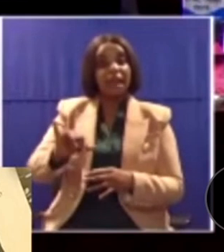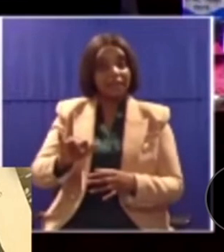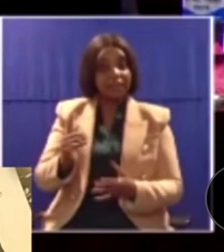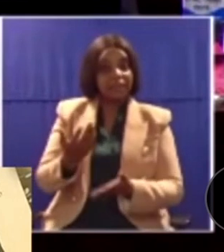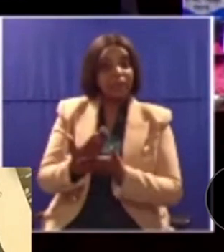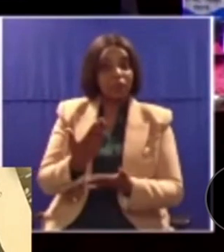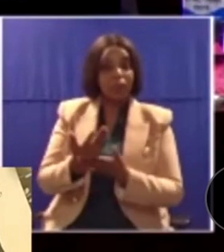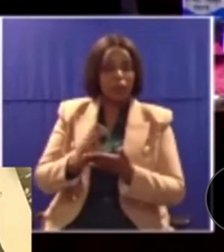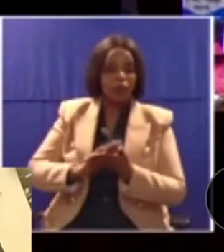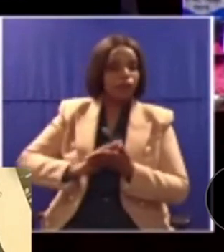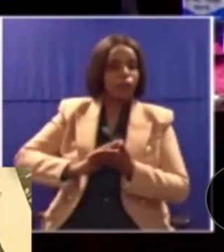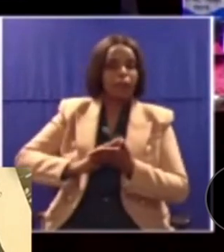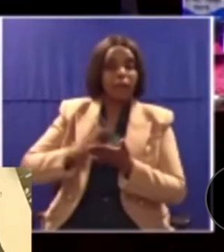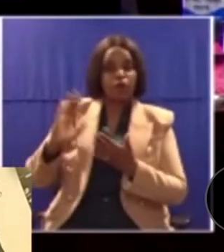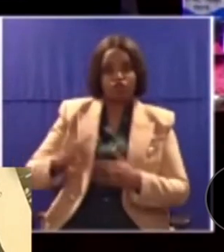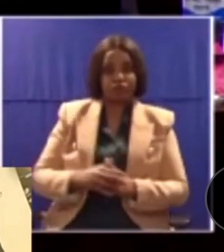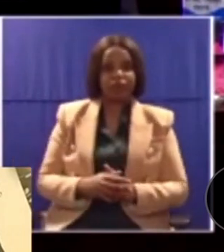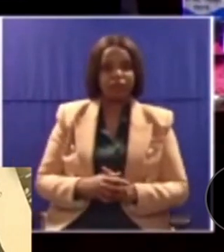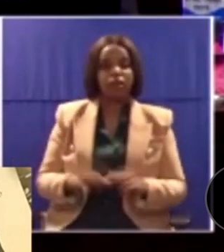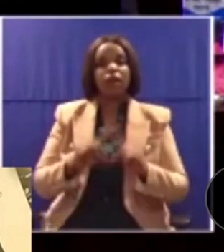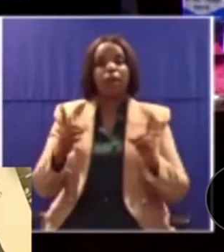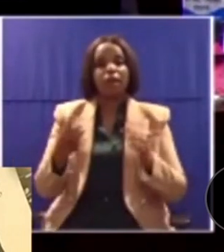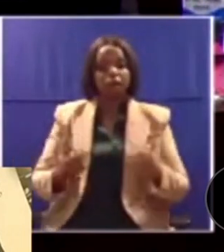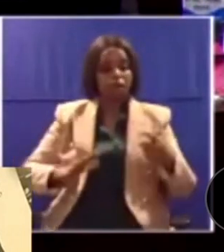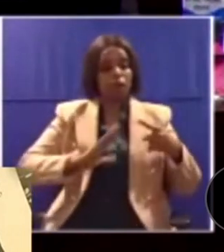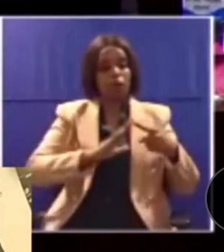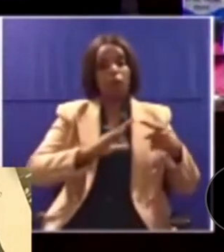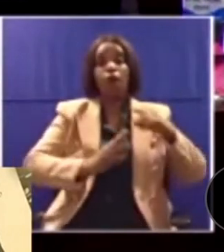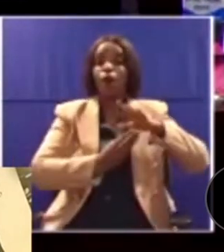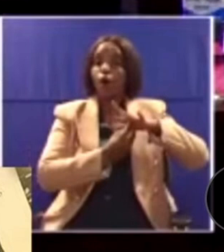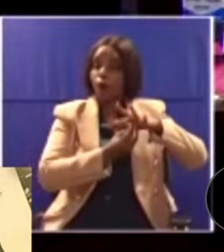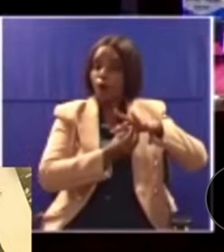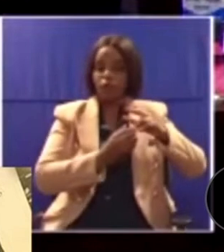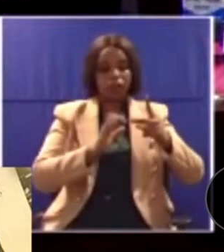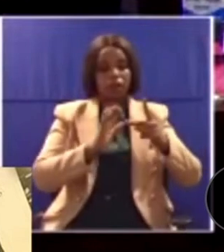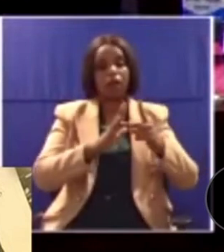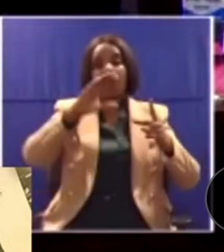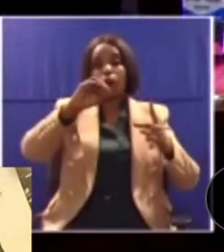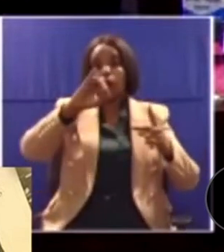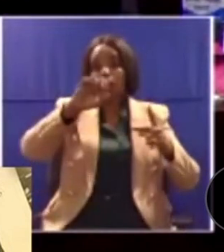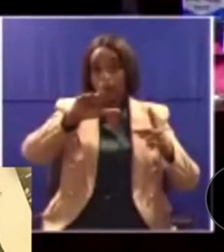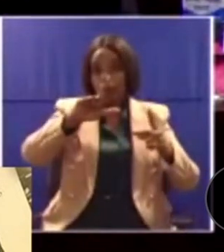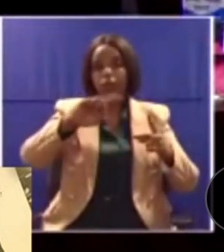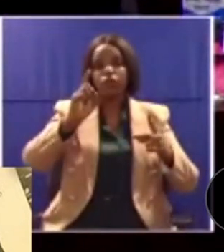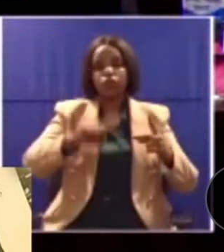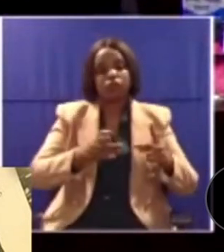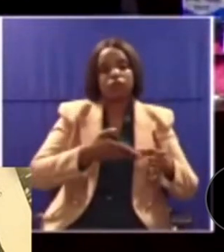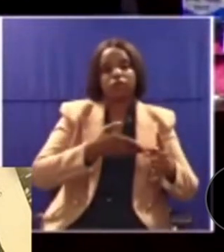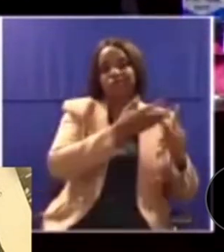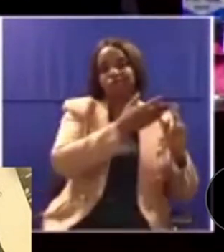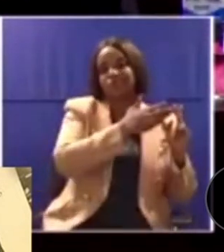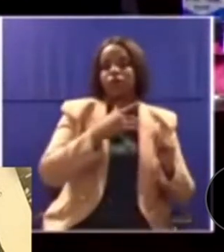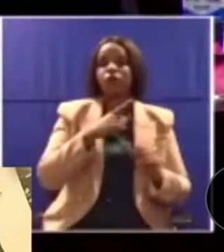if coal and oil should exit sooner or later, then it should be